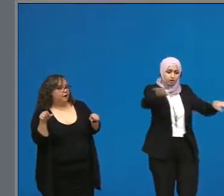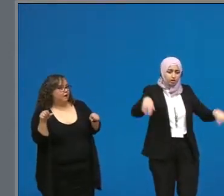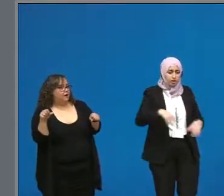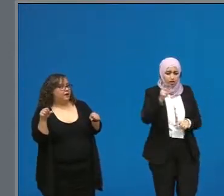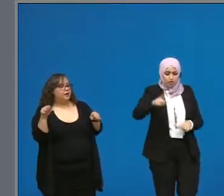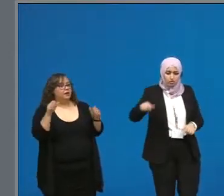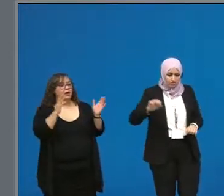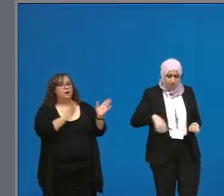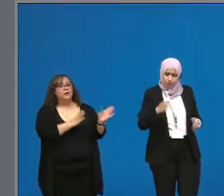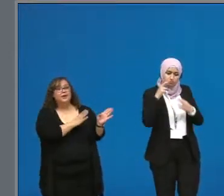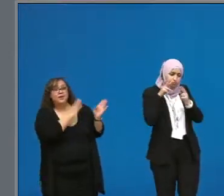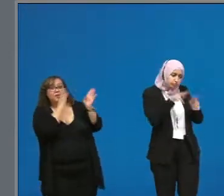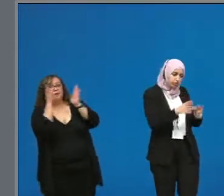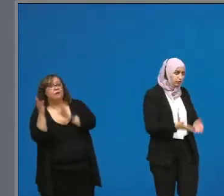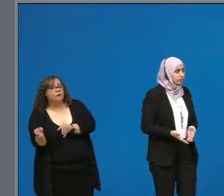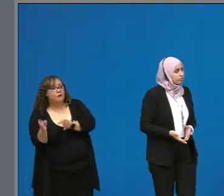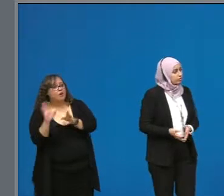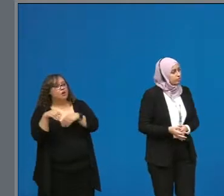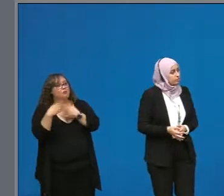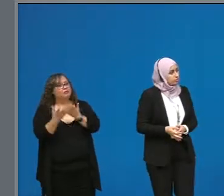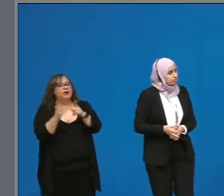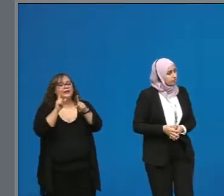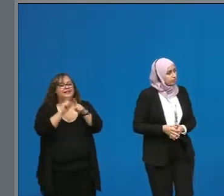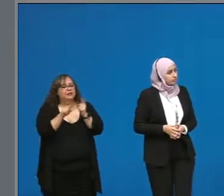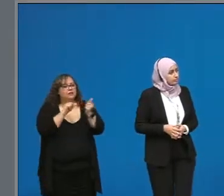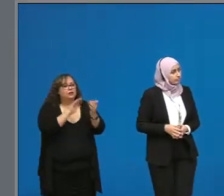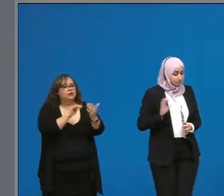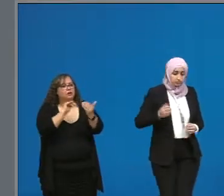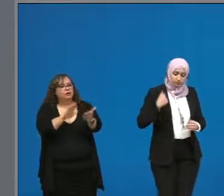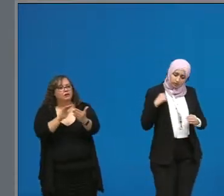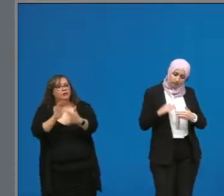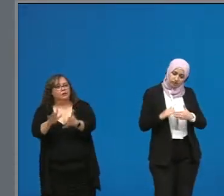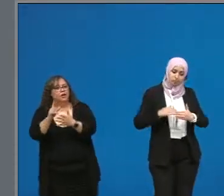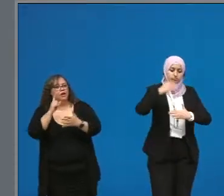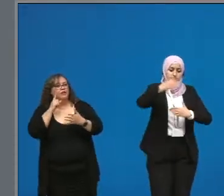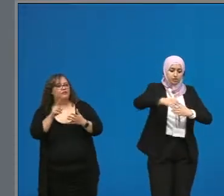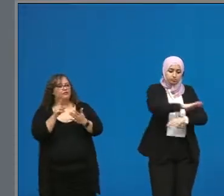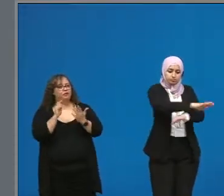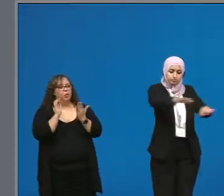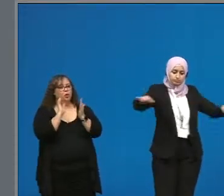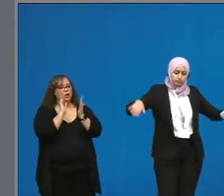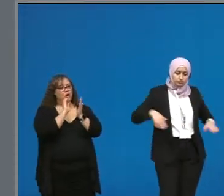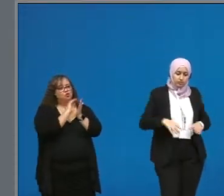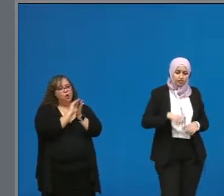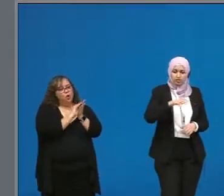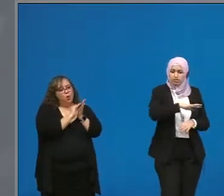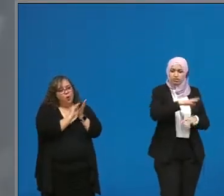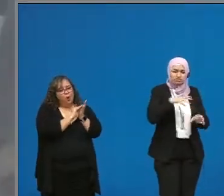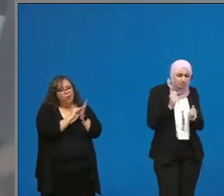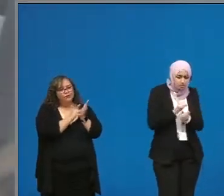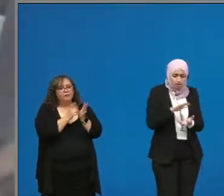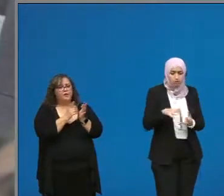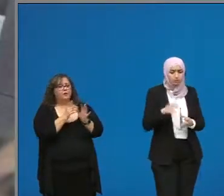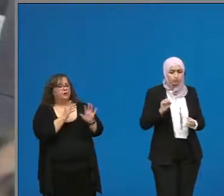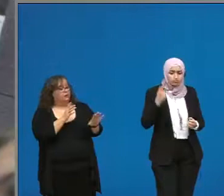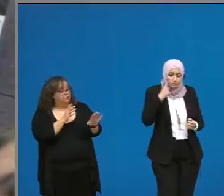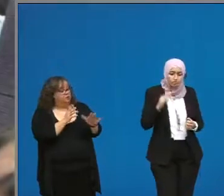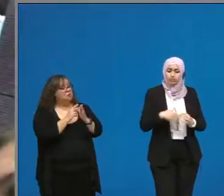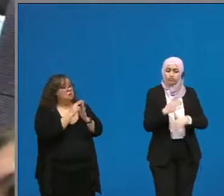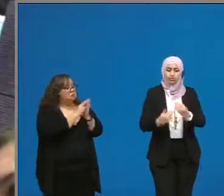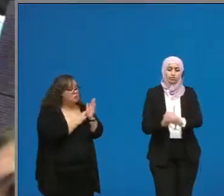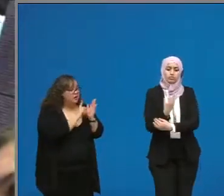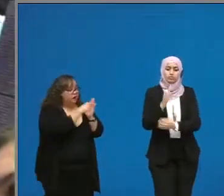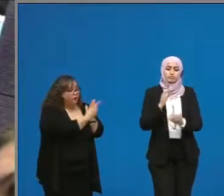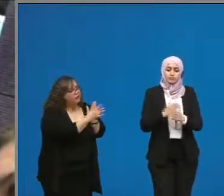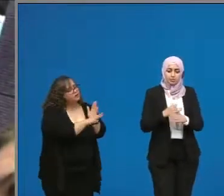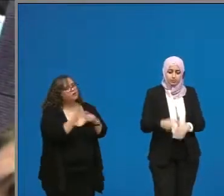beyond there and we can provide different methods of input. So we can say, you know what, you don't just have to read the text. You can listen to it. You